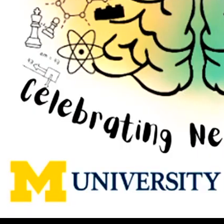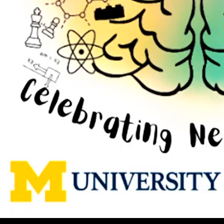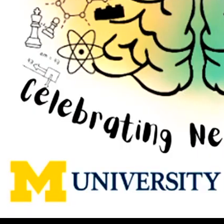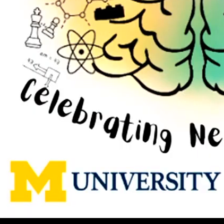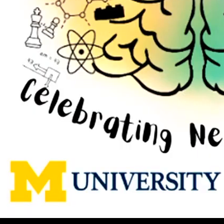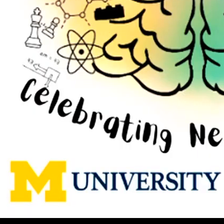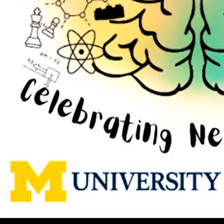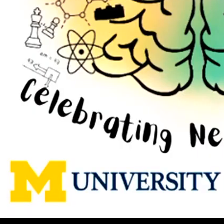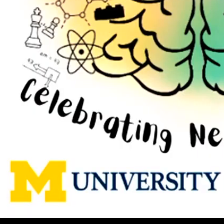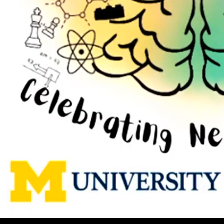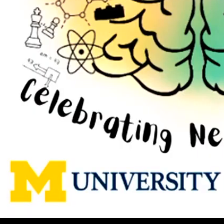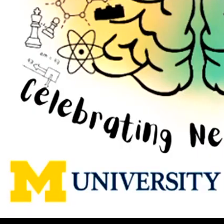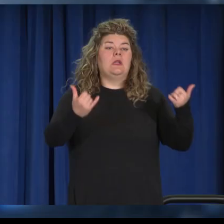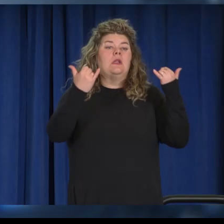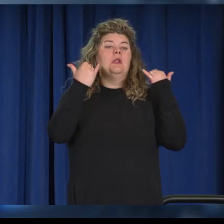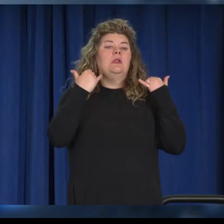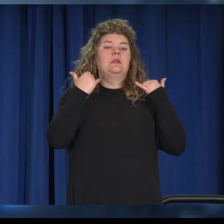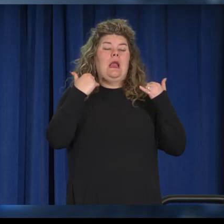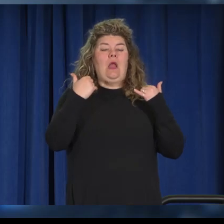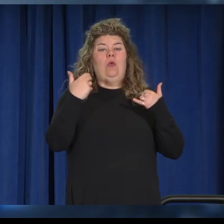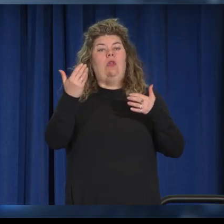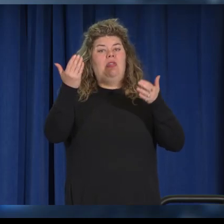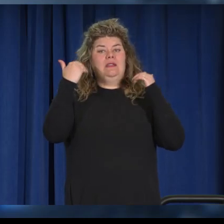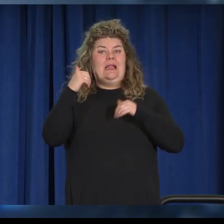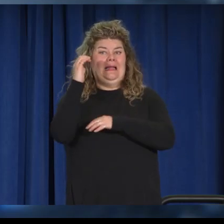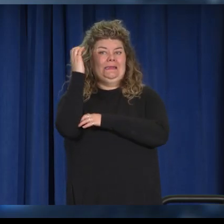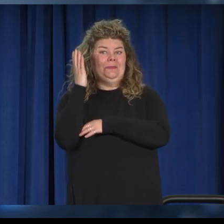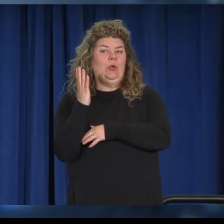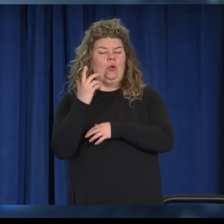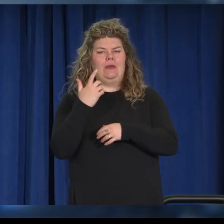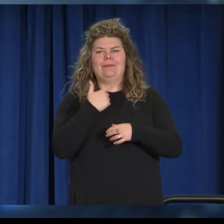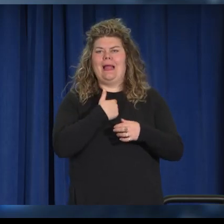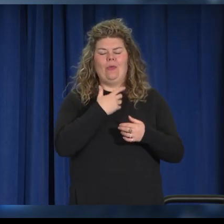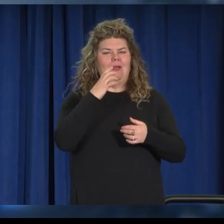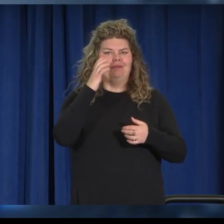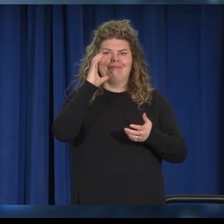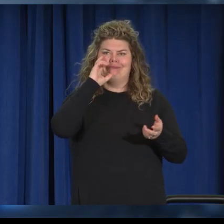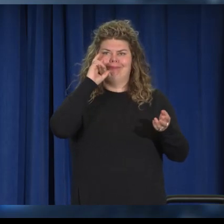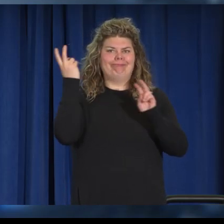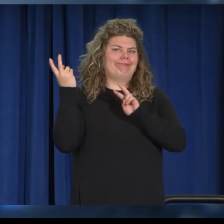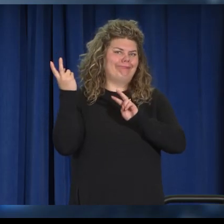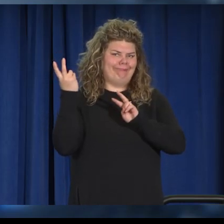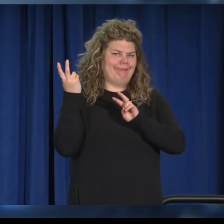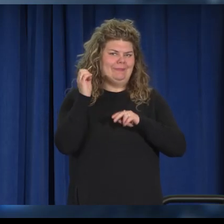So I'm going to introduce now Erik, and I'm going to butcher this name. I apologize, Erik.